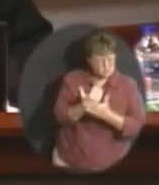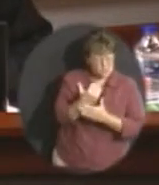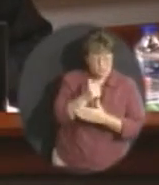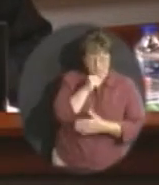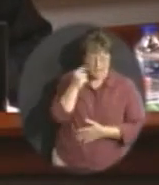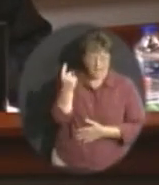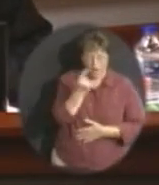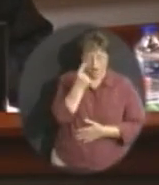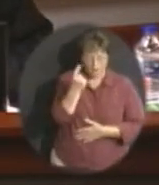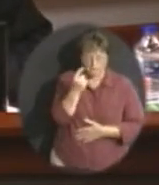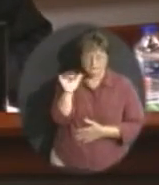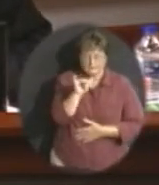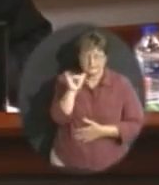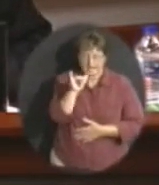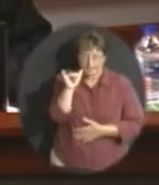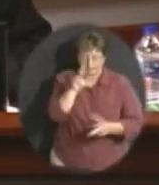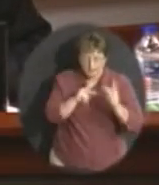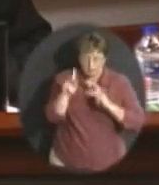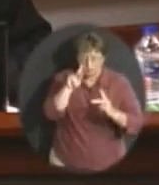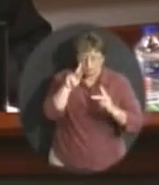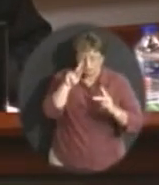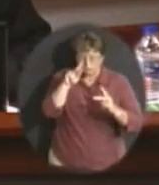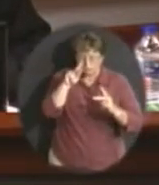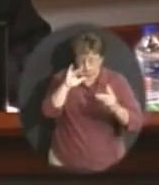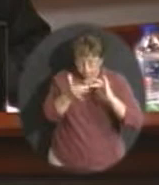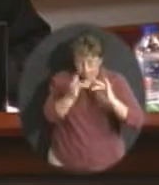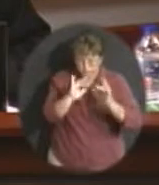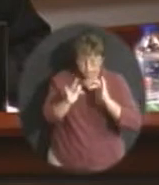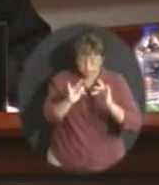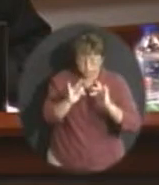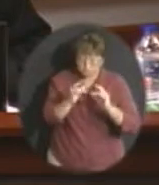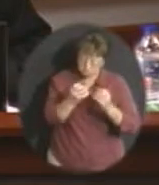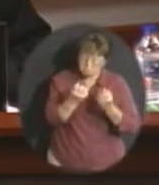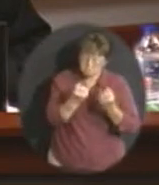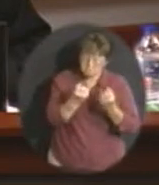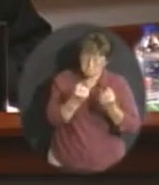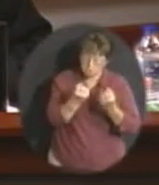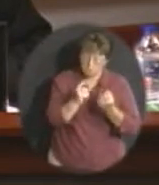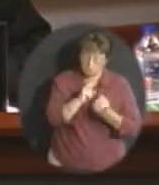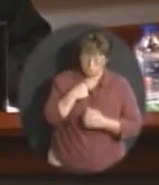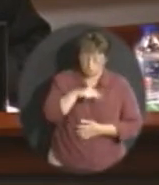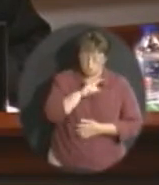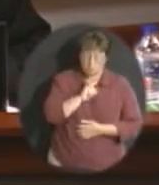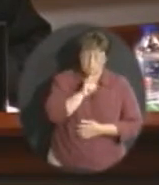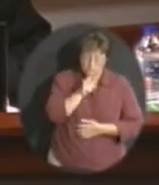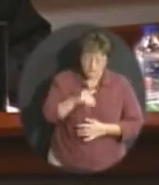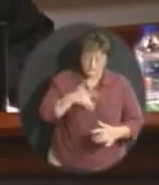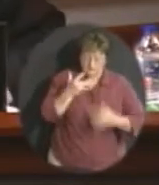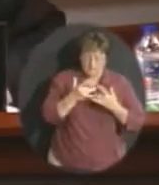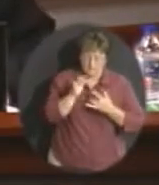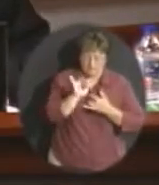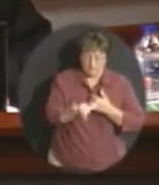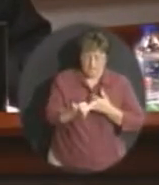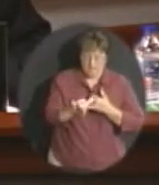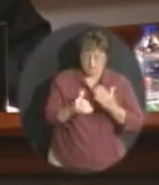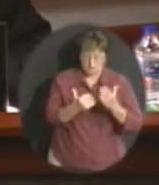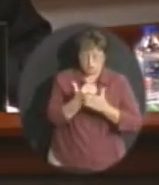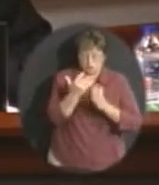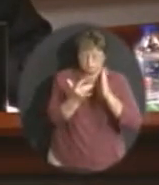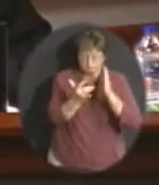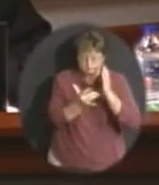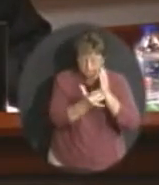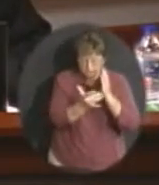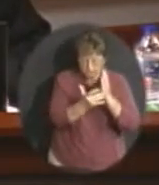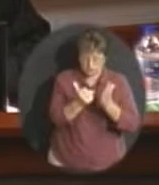multiple times, but a lot of traffic that goes through that website, so we're excited about that. The other piece is that I think it